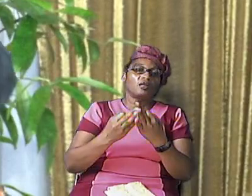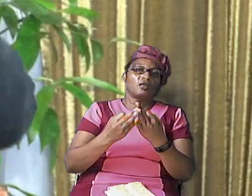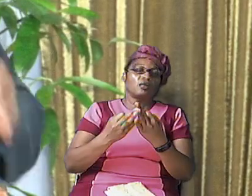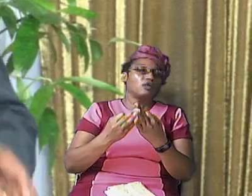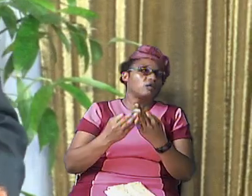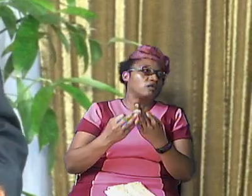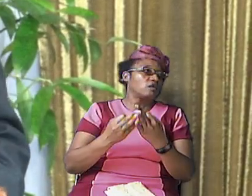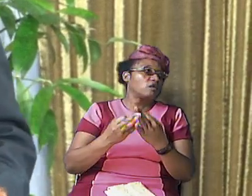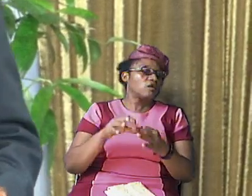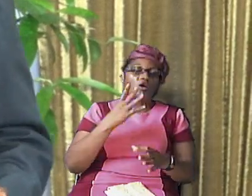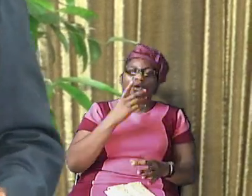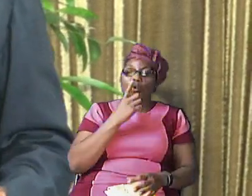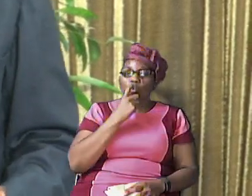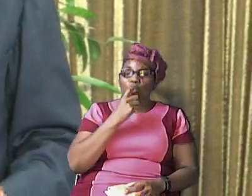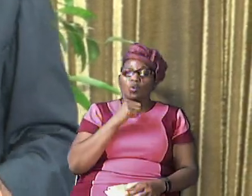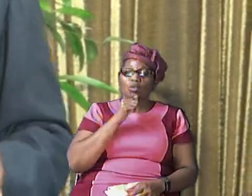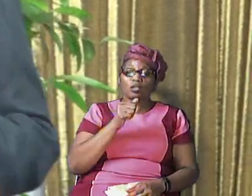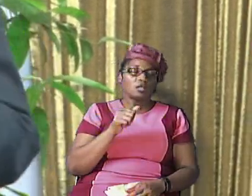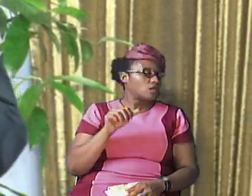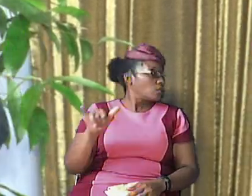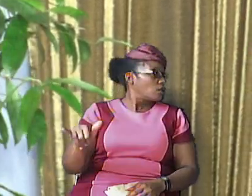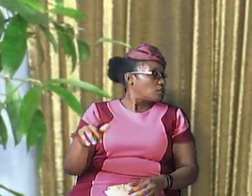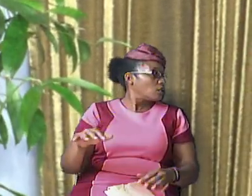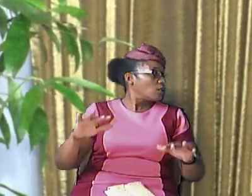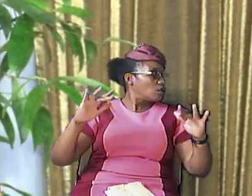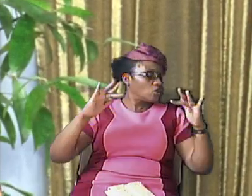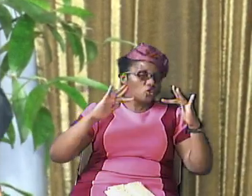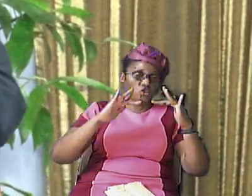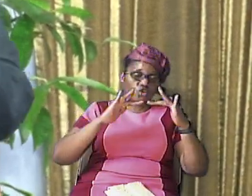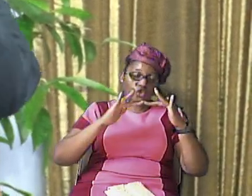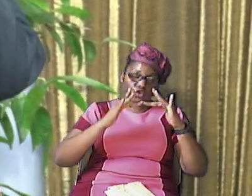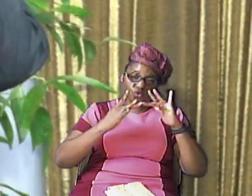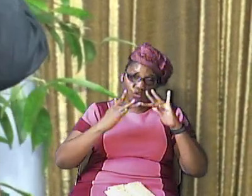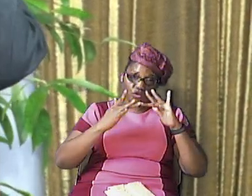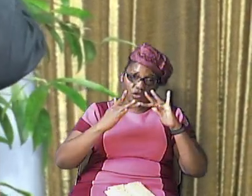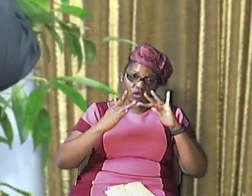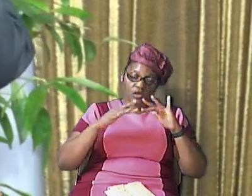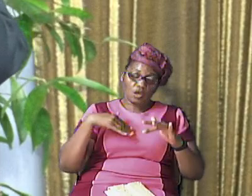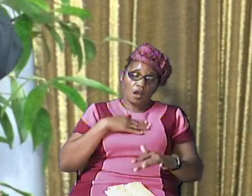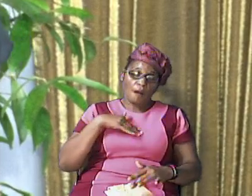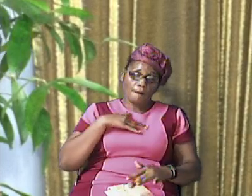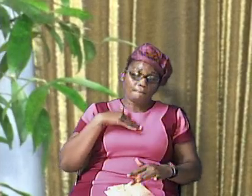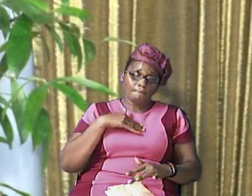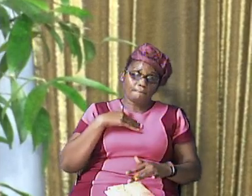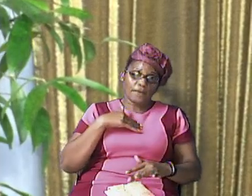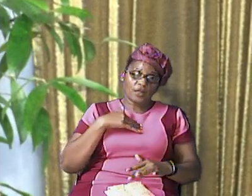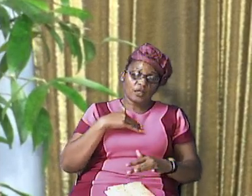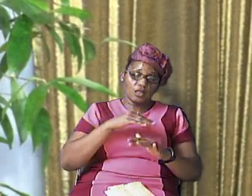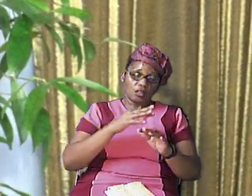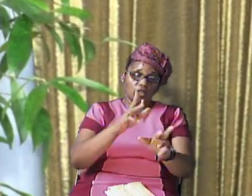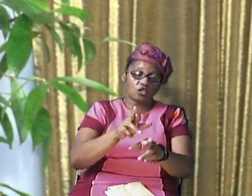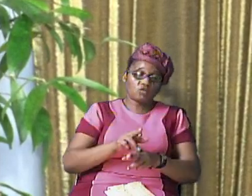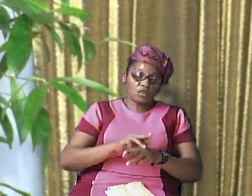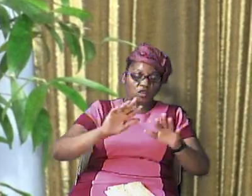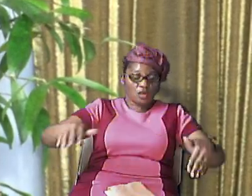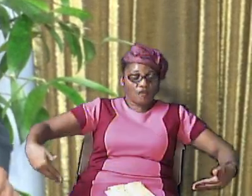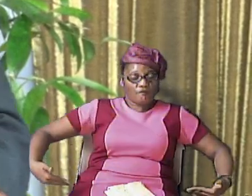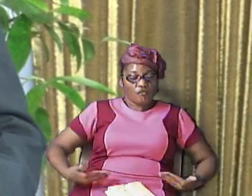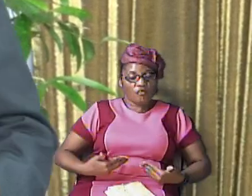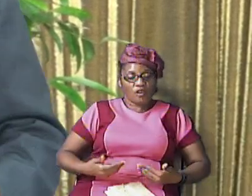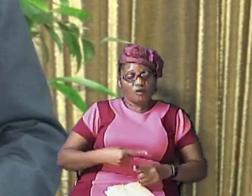have not yet joined, amen, you will join a little bit later on or so. Please accept greetings from the brethren